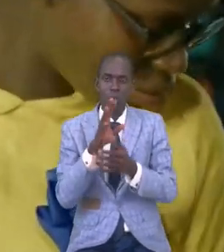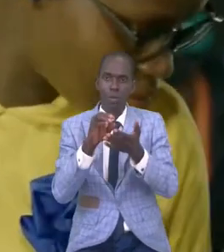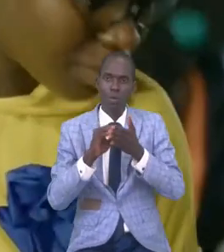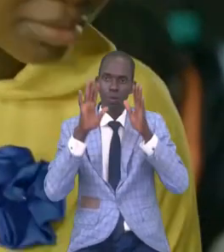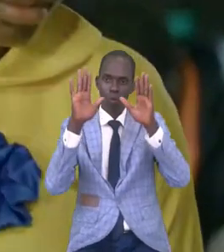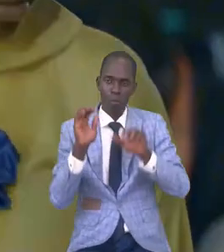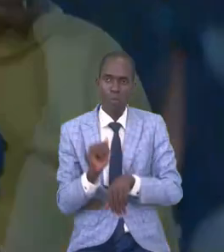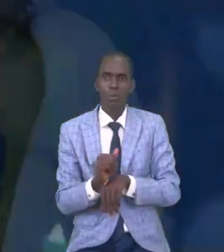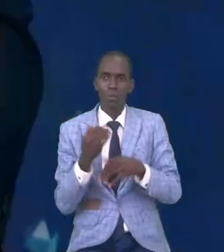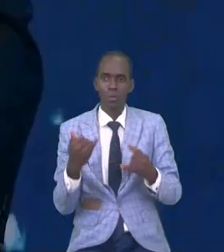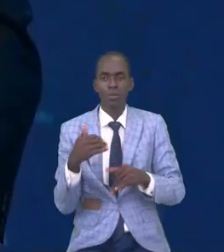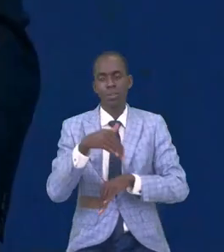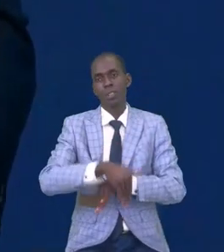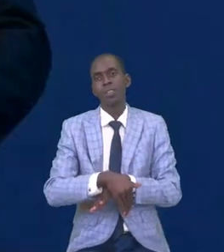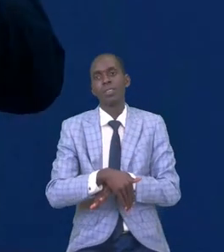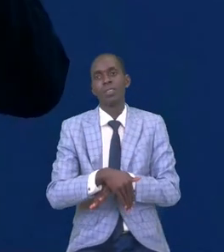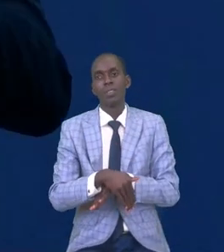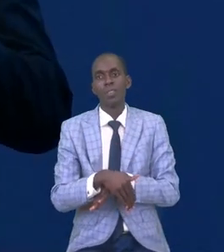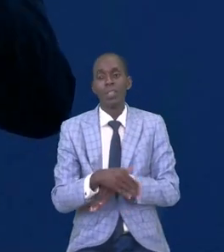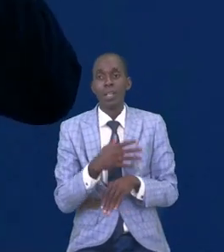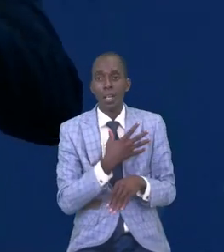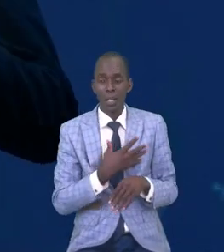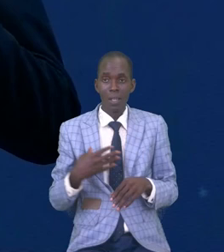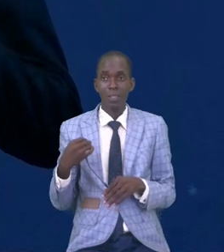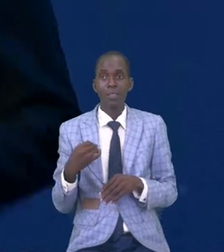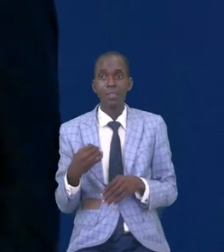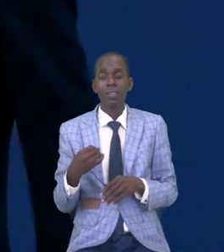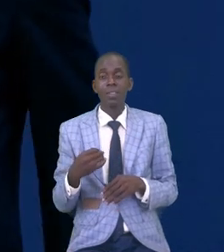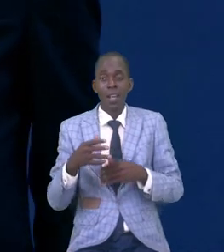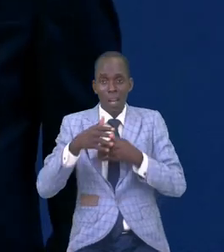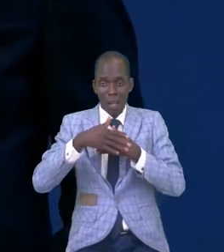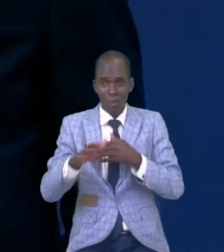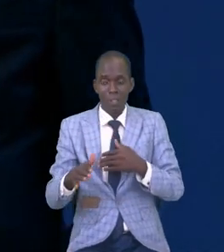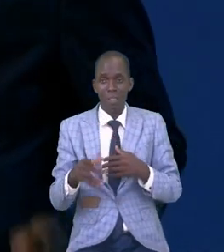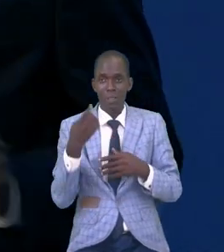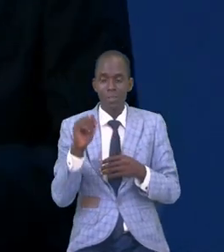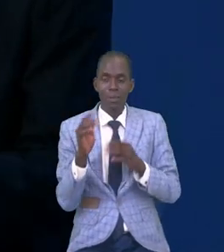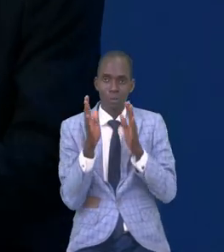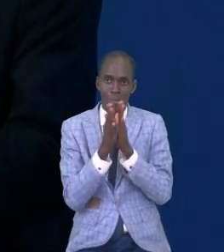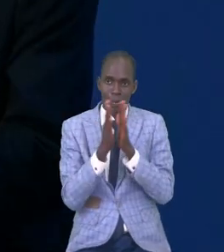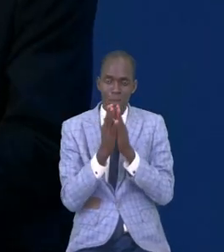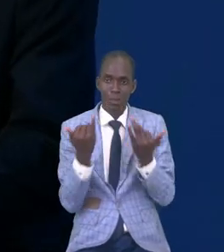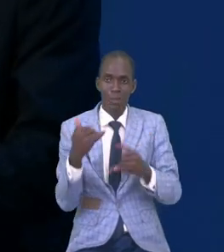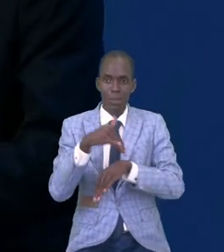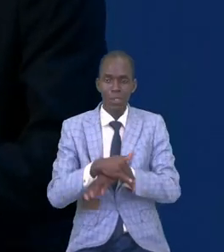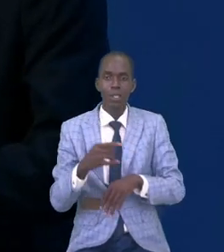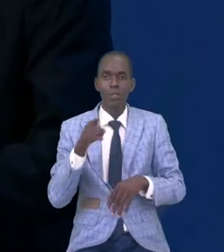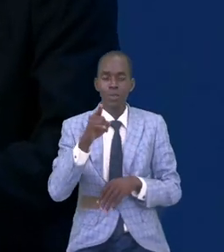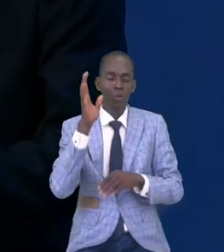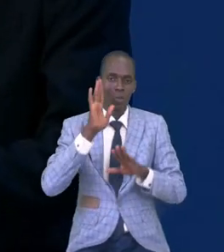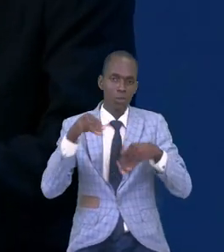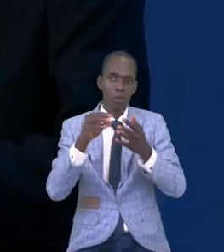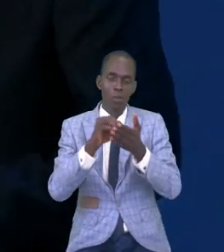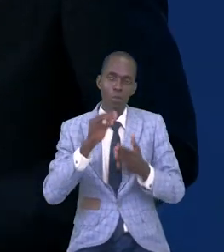go away. We are going to listen and hear your own testimony also in the name of the Lord Jesus